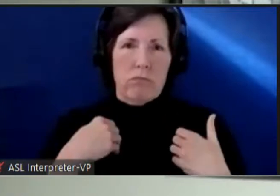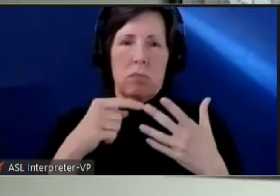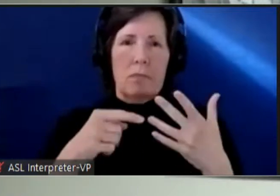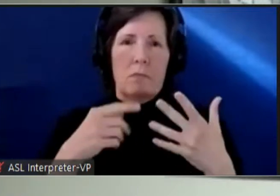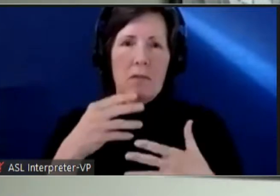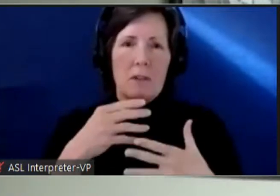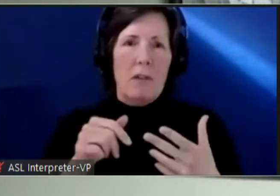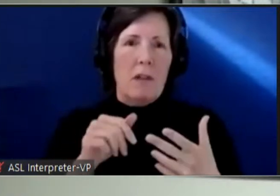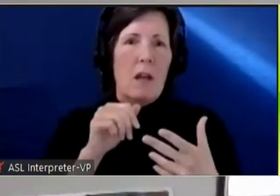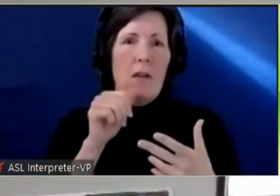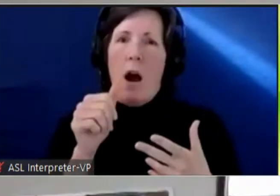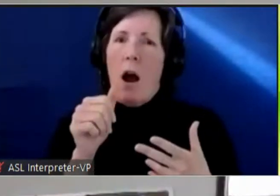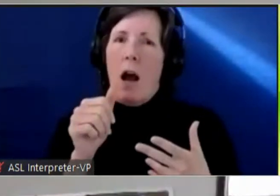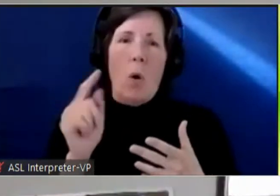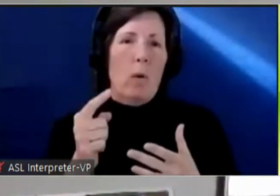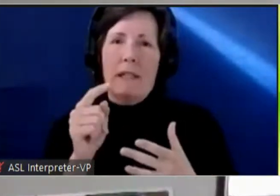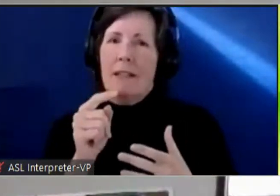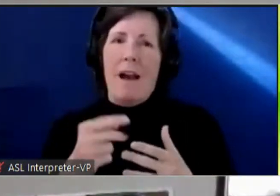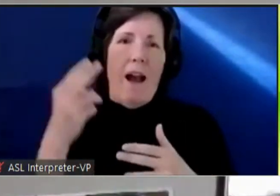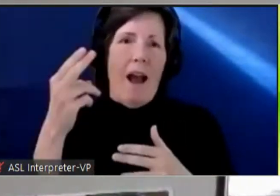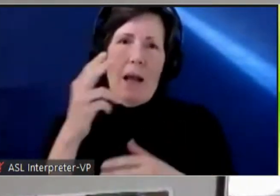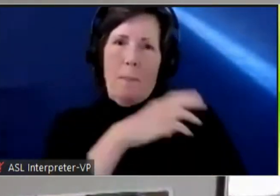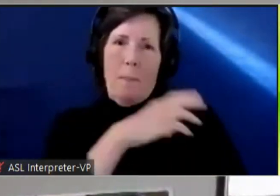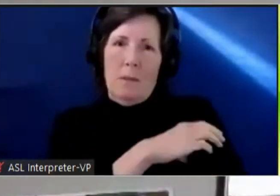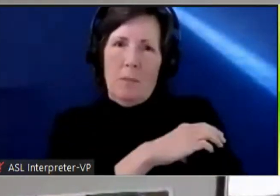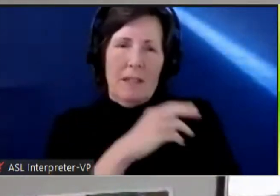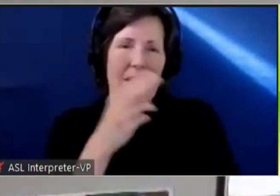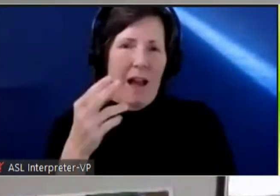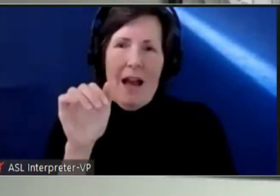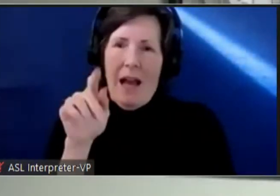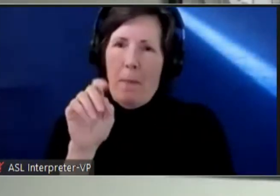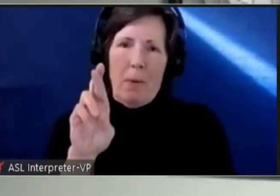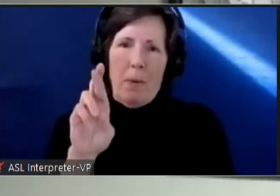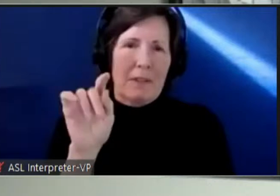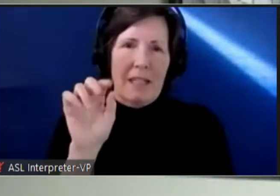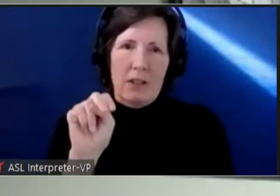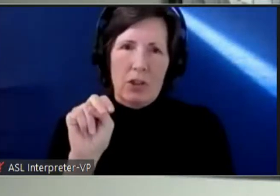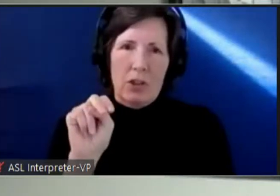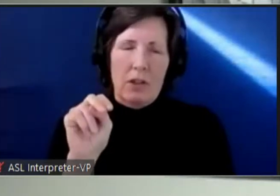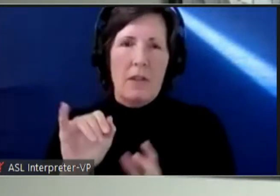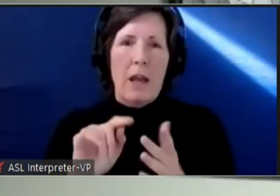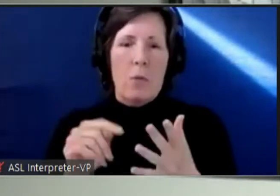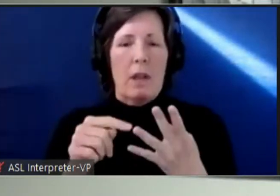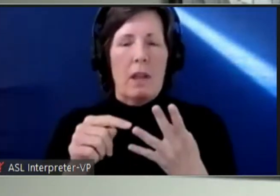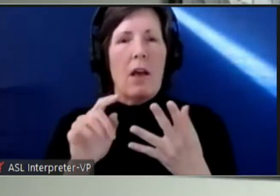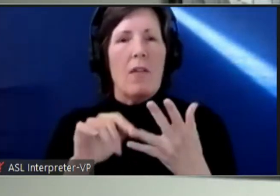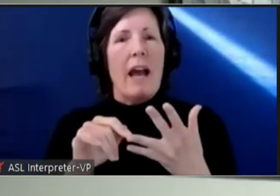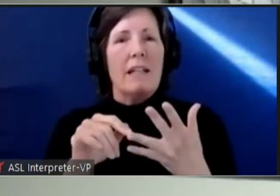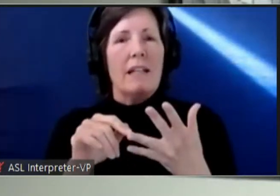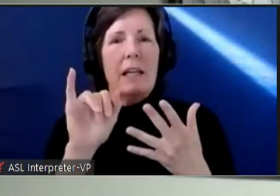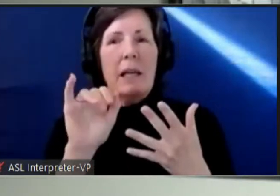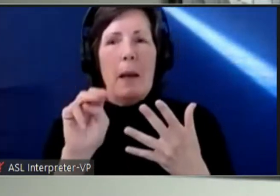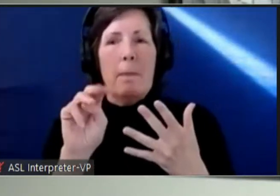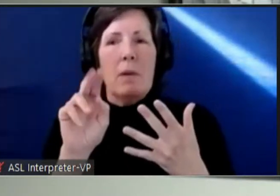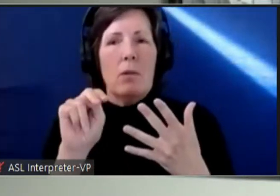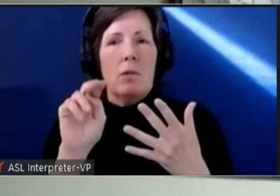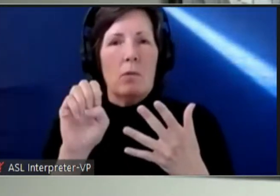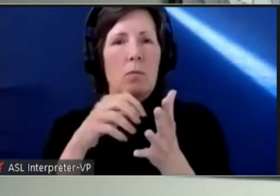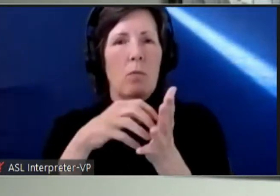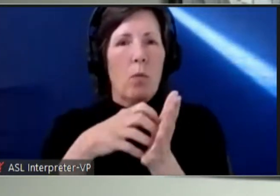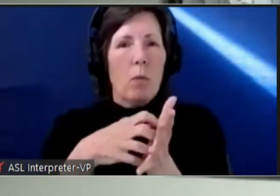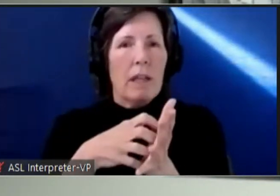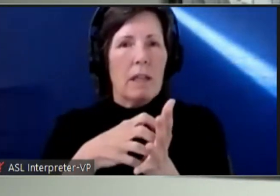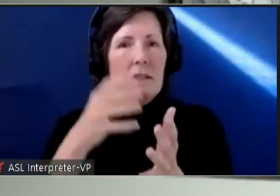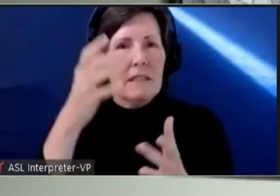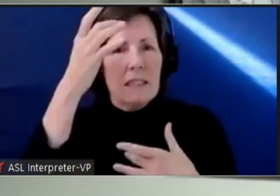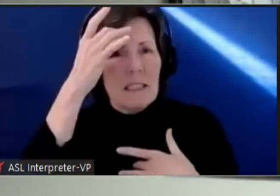not simple hypertension. The autoimmune, or it'll be immune affecting diseases, or people who